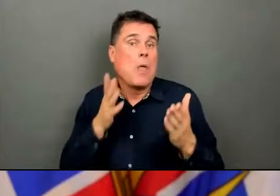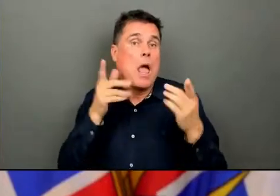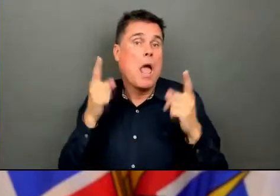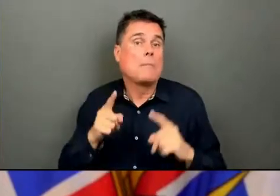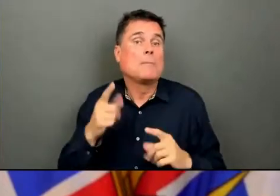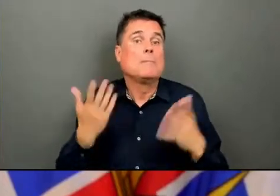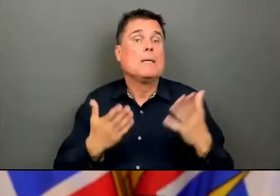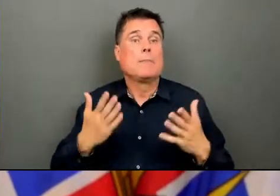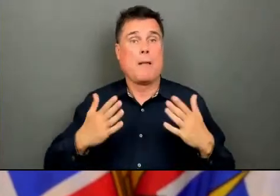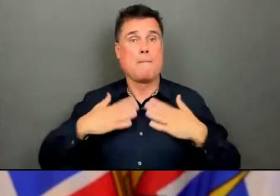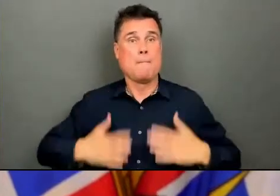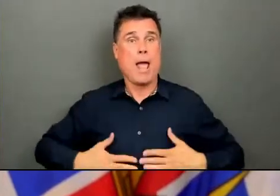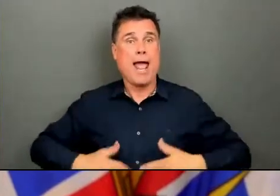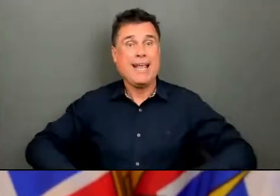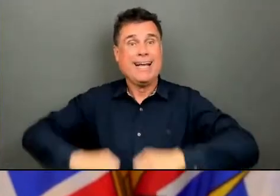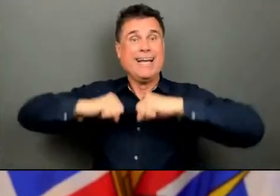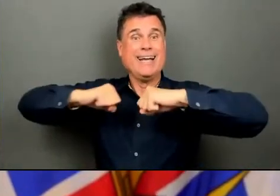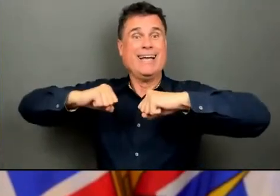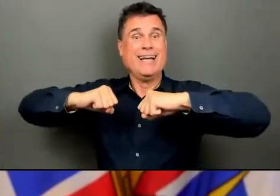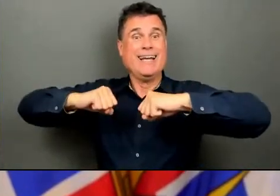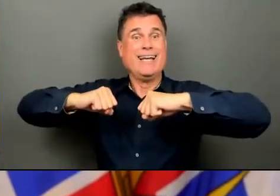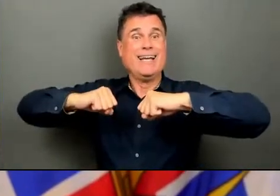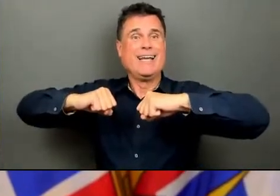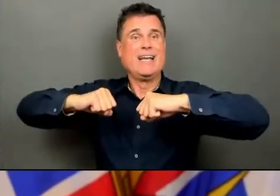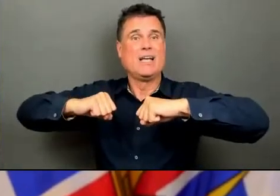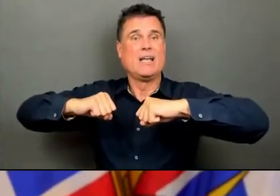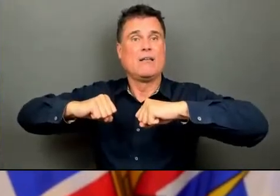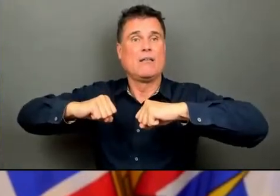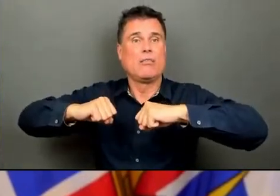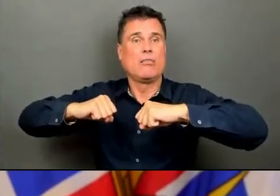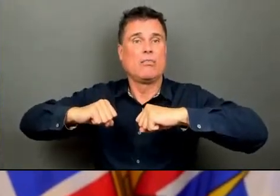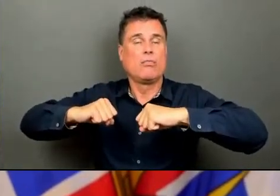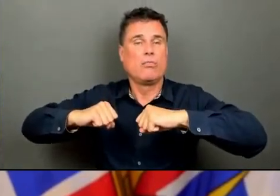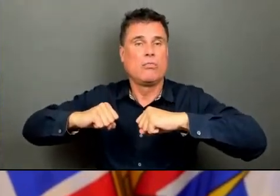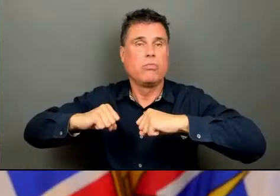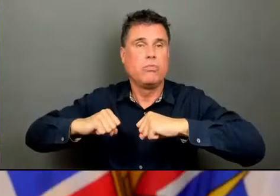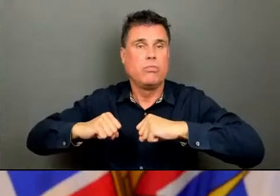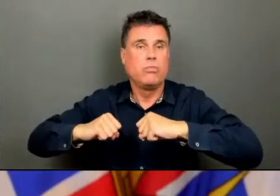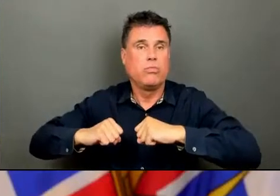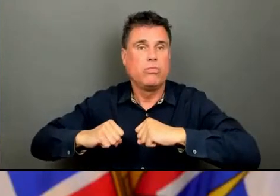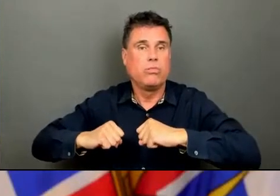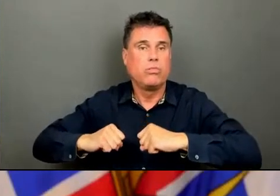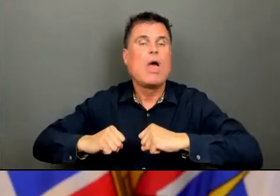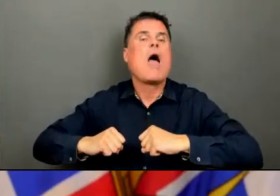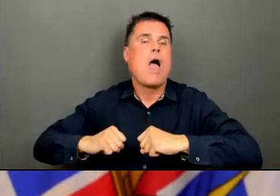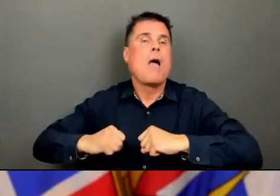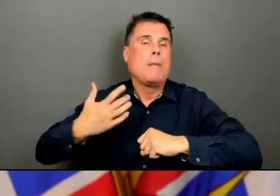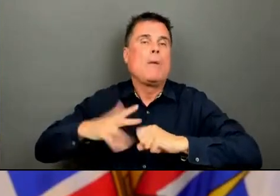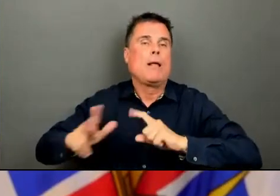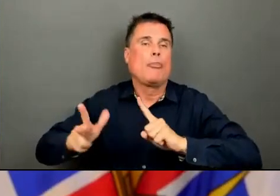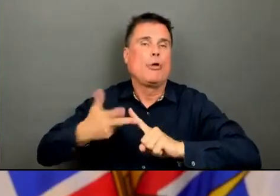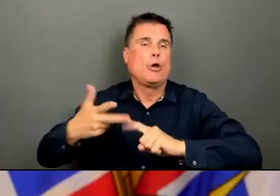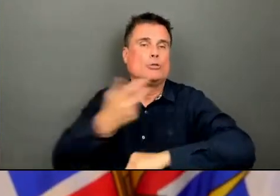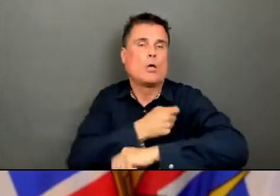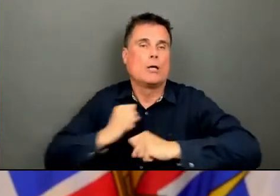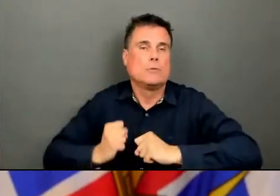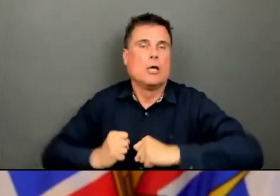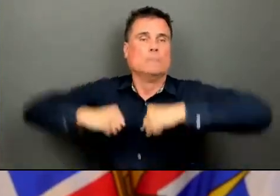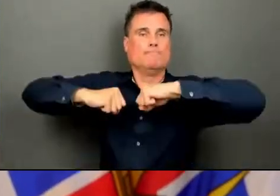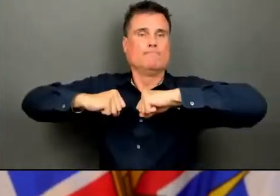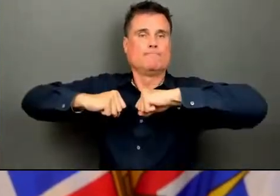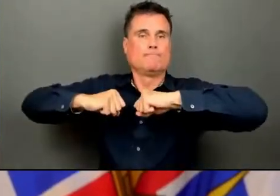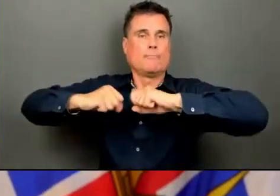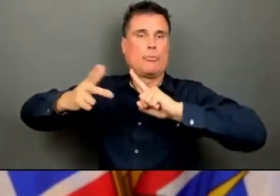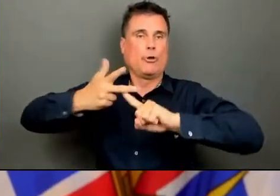or lowers after a period of time, then we will be providing a third booster dose with the mRNA vaccine